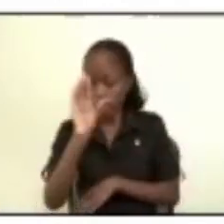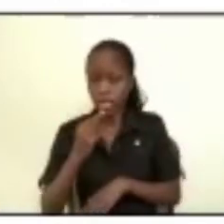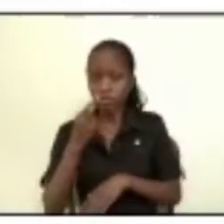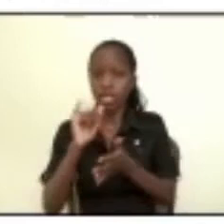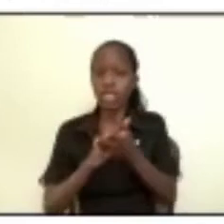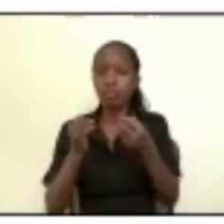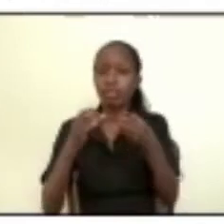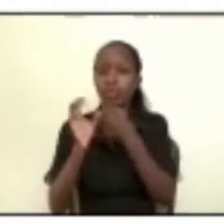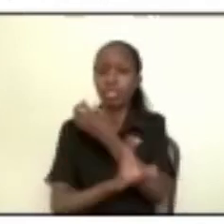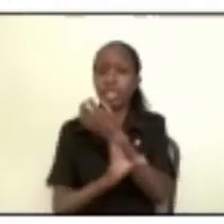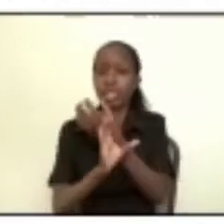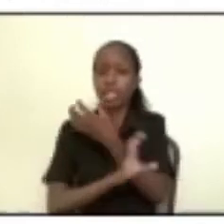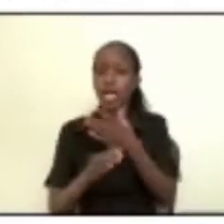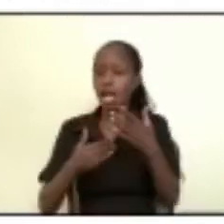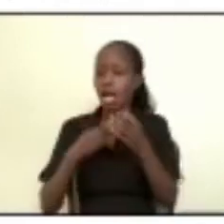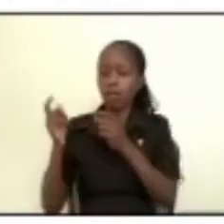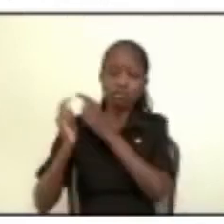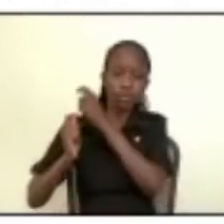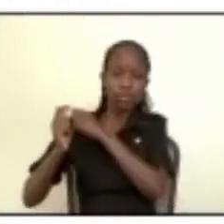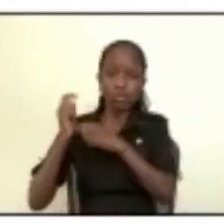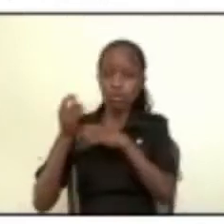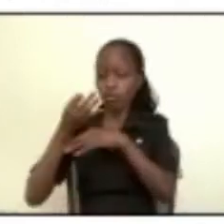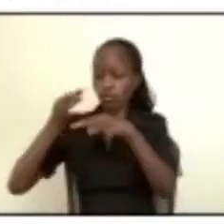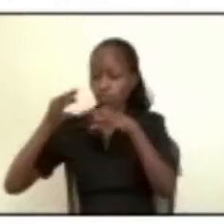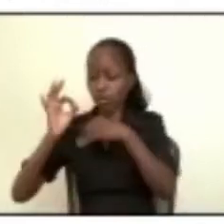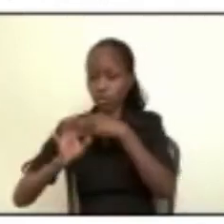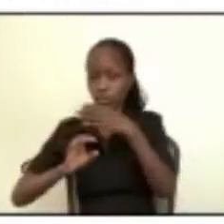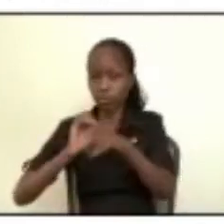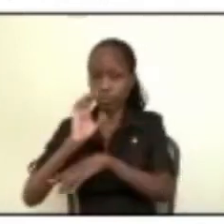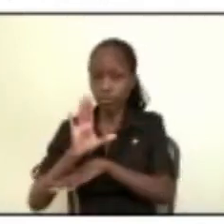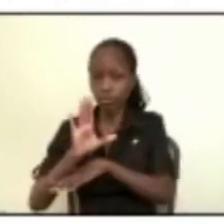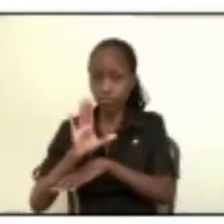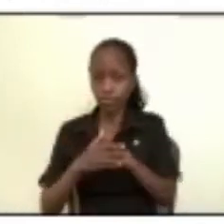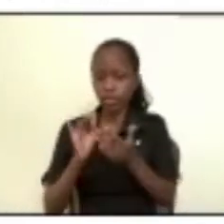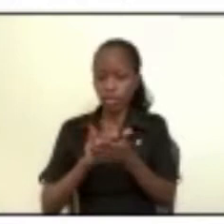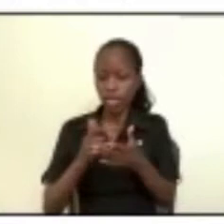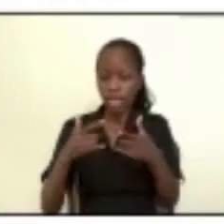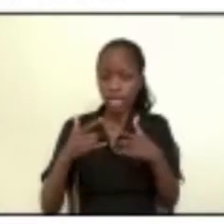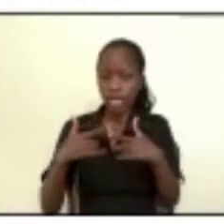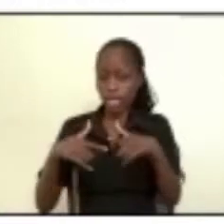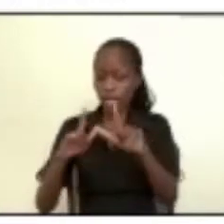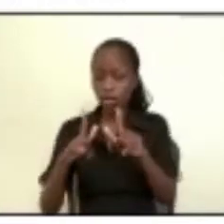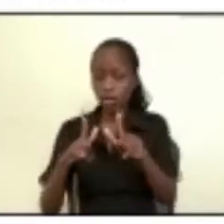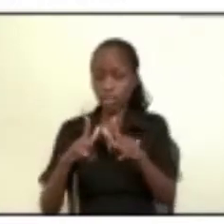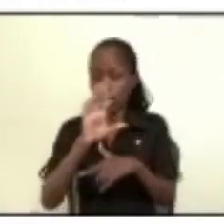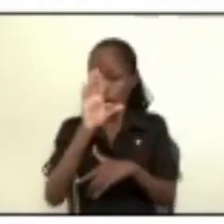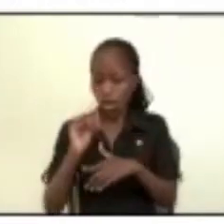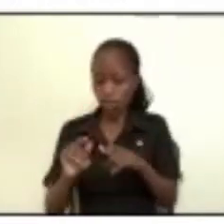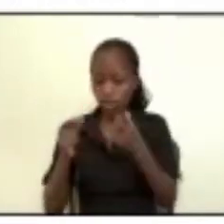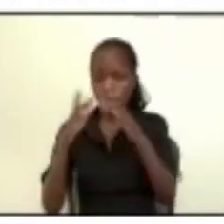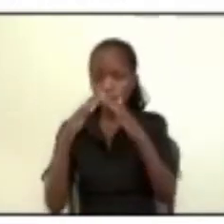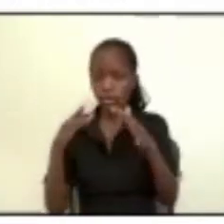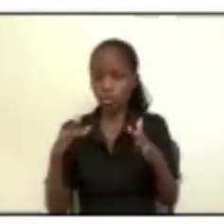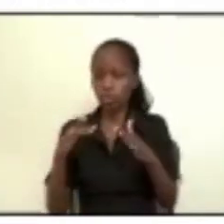many countries have no strong tradition of a free press or freedom of expression that allows African media groups to report